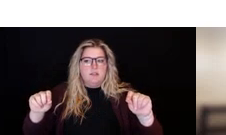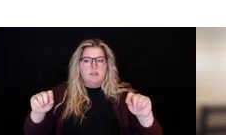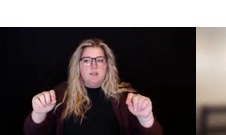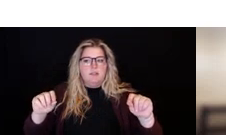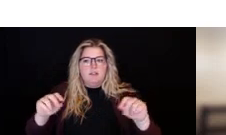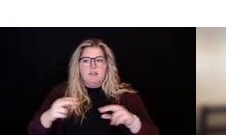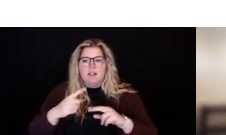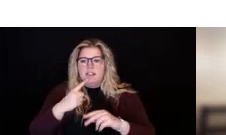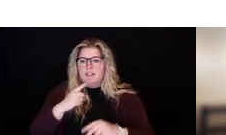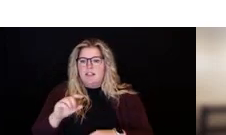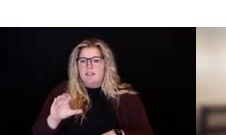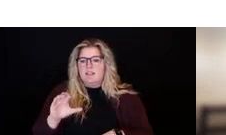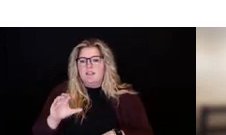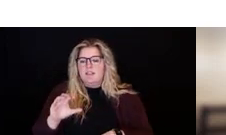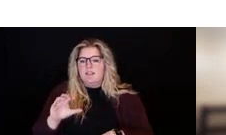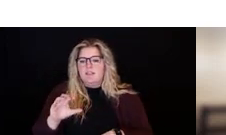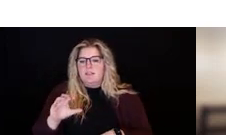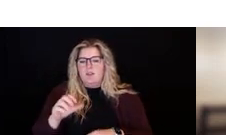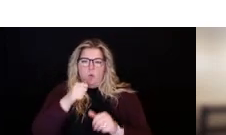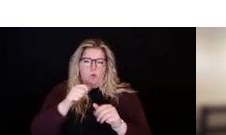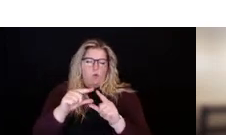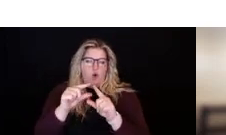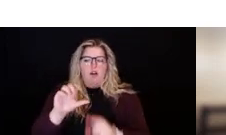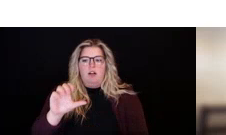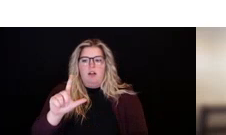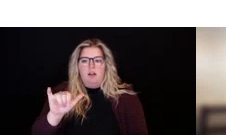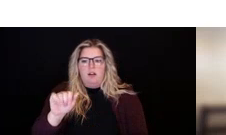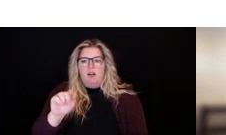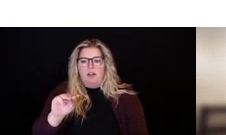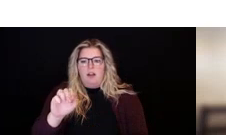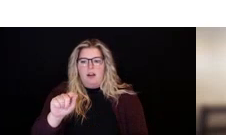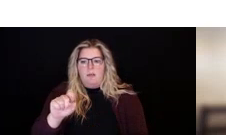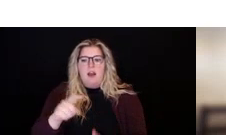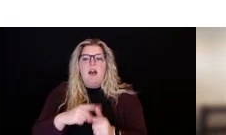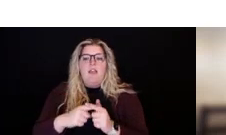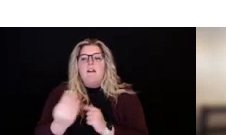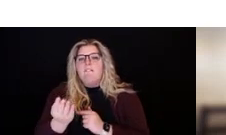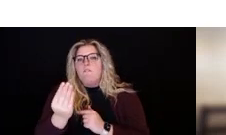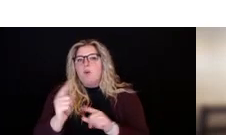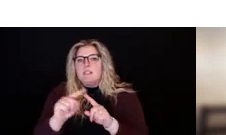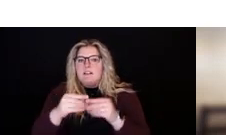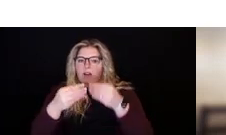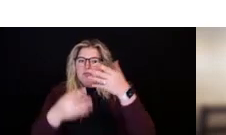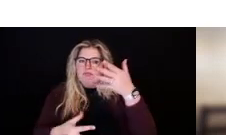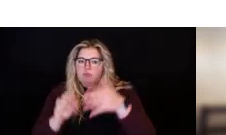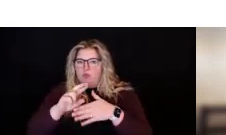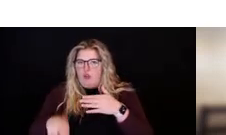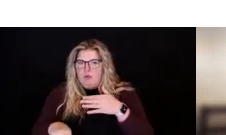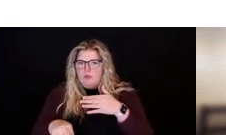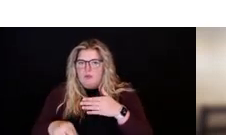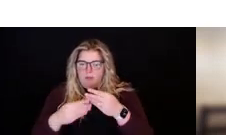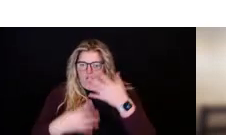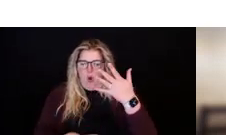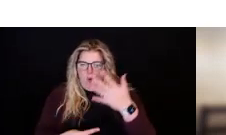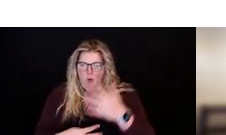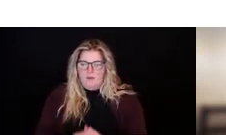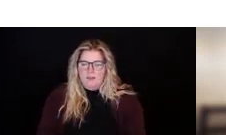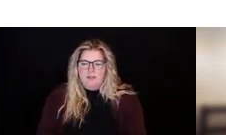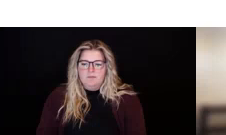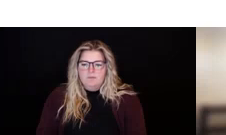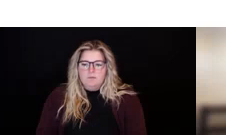climate entered in. And then we have a list of 14 search results displayed below in this